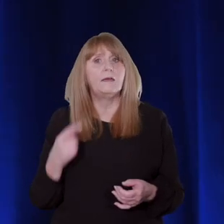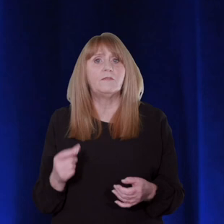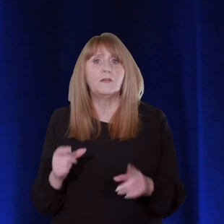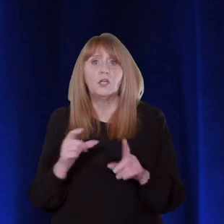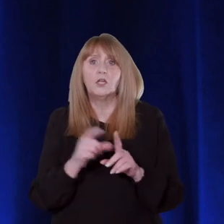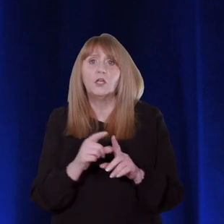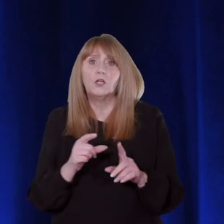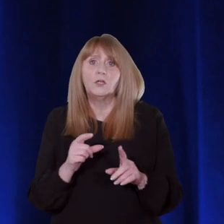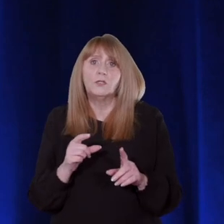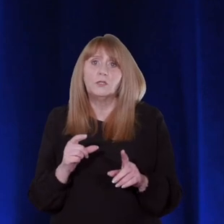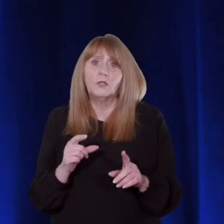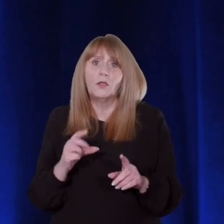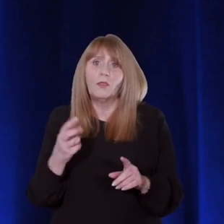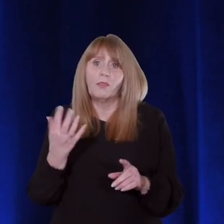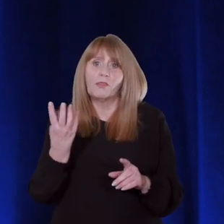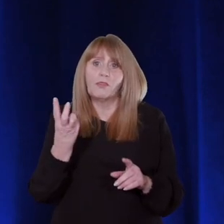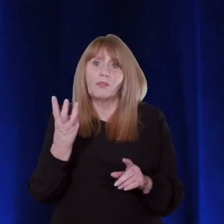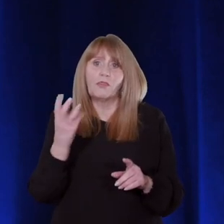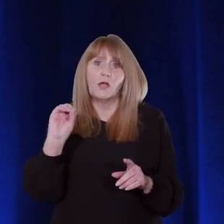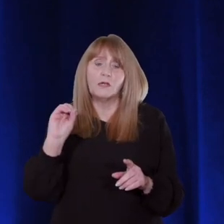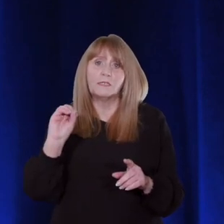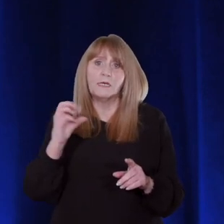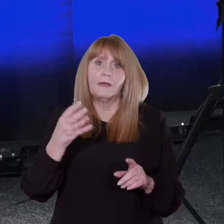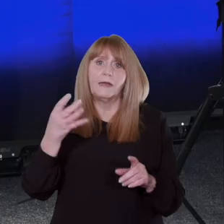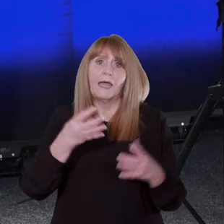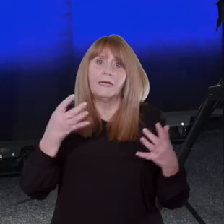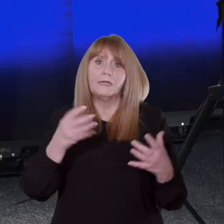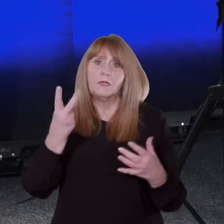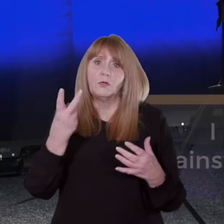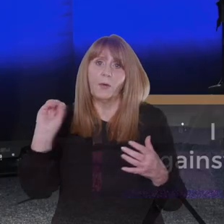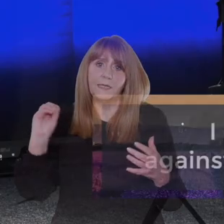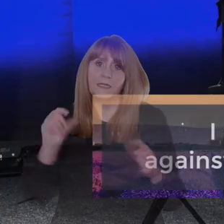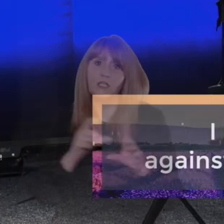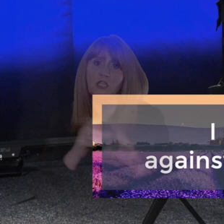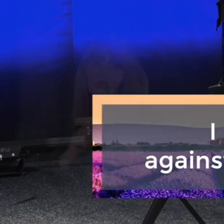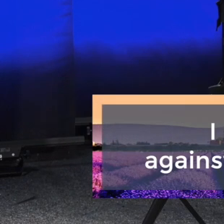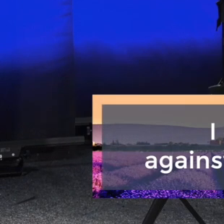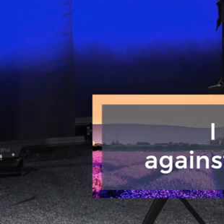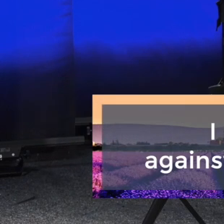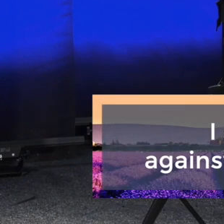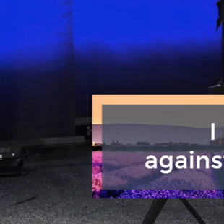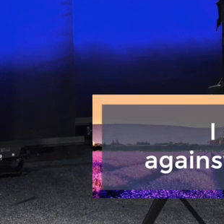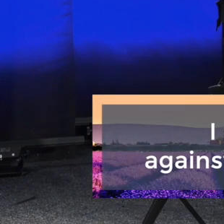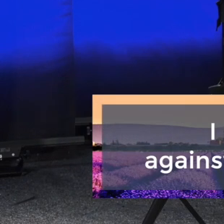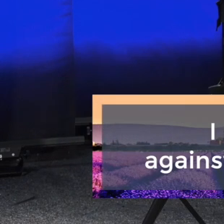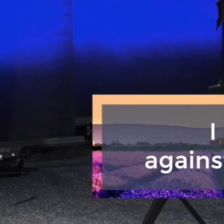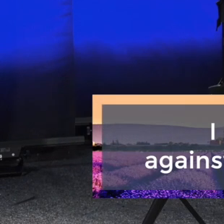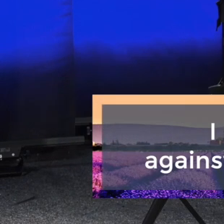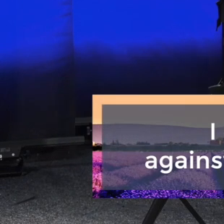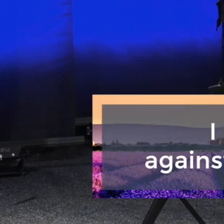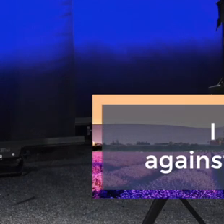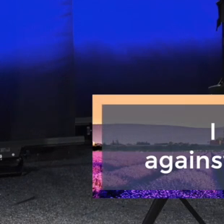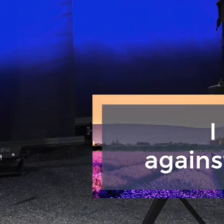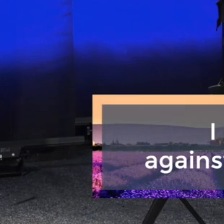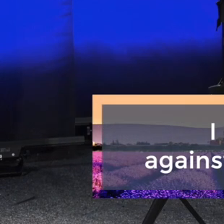it's chapter 30, verses 19 to 20. And we read it together. I call heaven and earth to witness